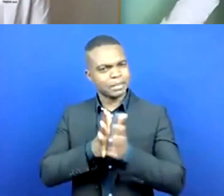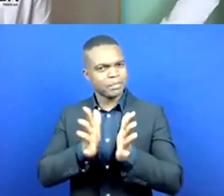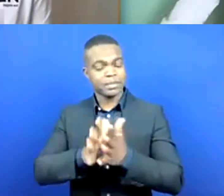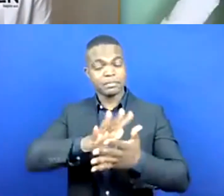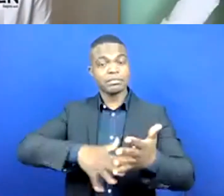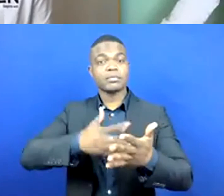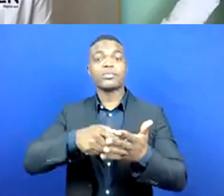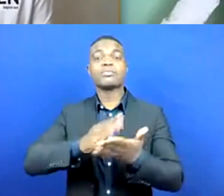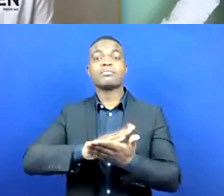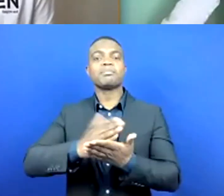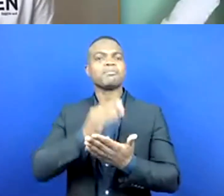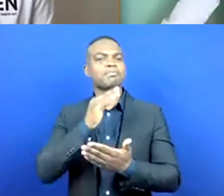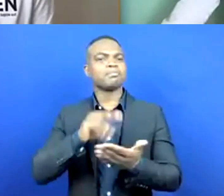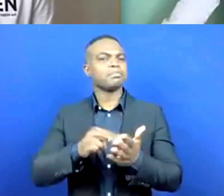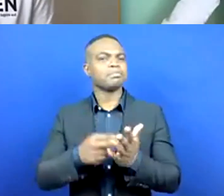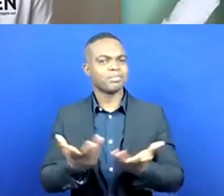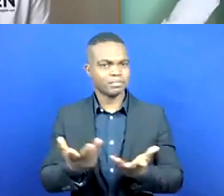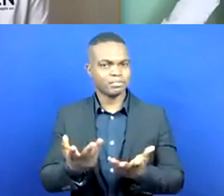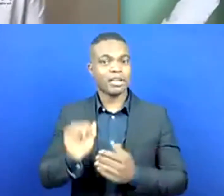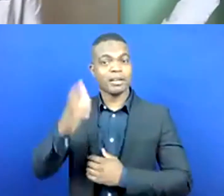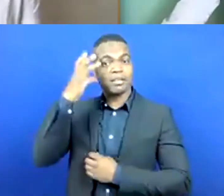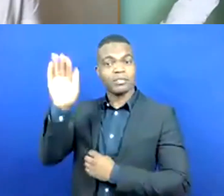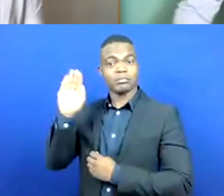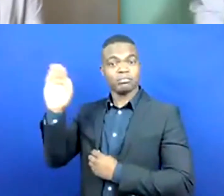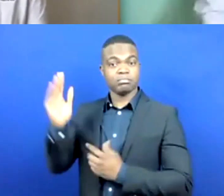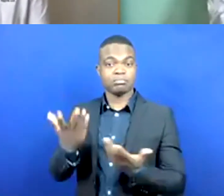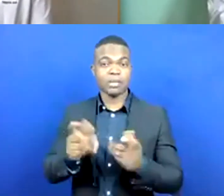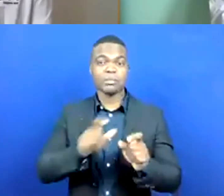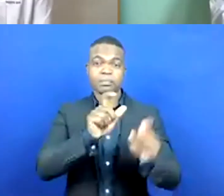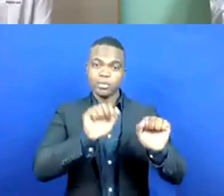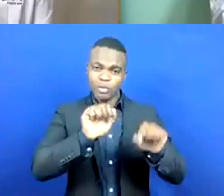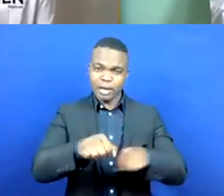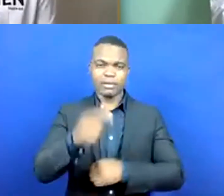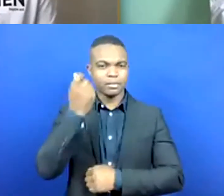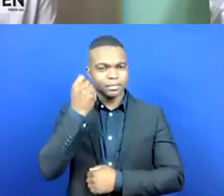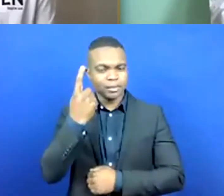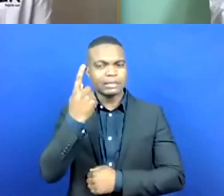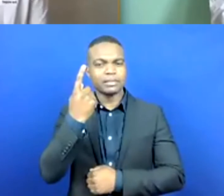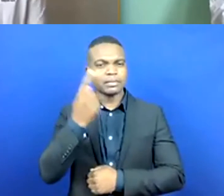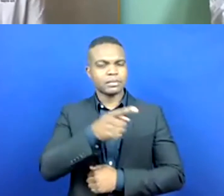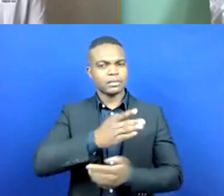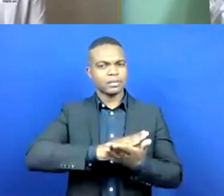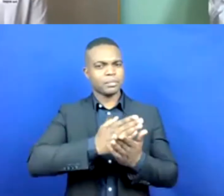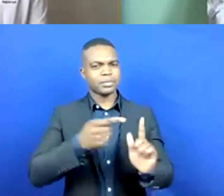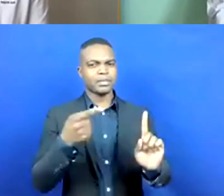Yes, well, thank you for that question from South Africa, and hello from Belgium, by the